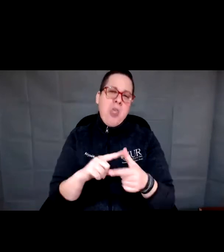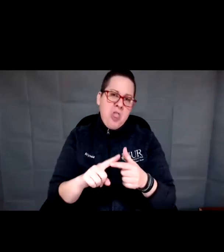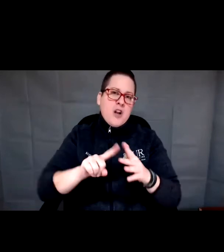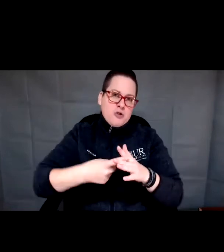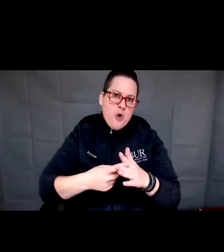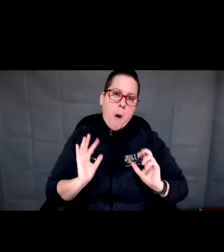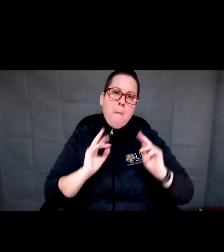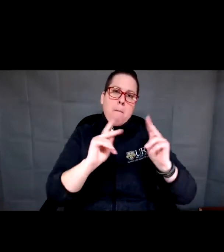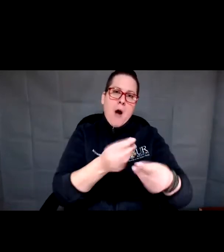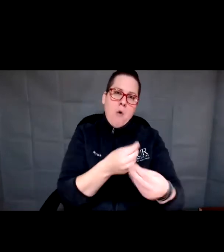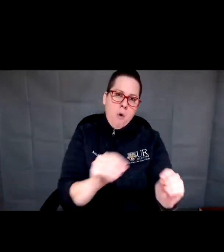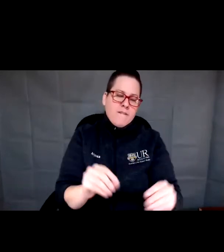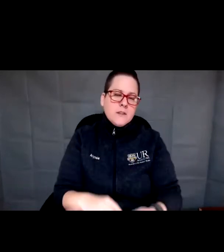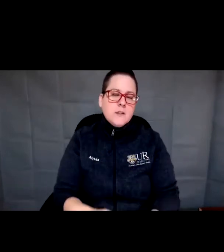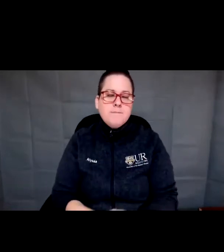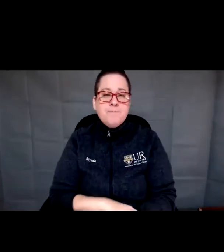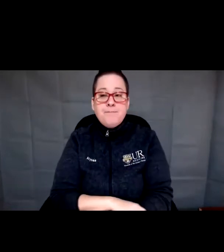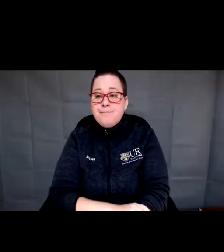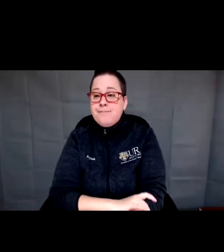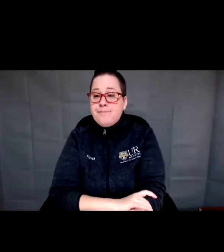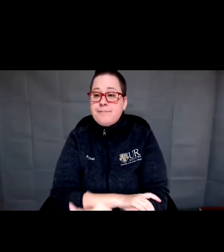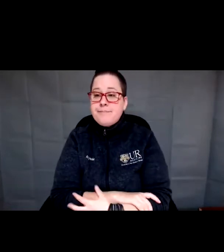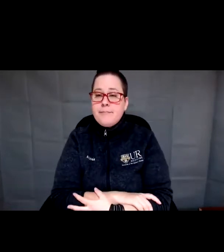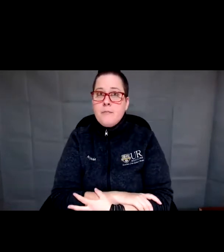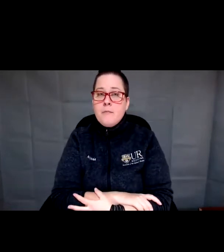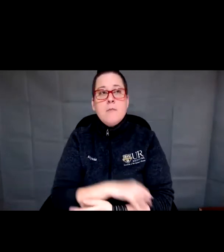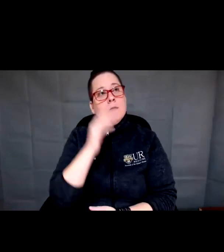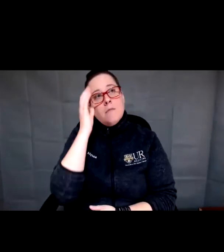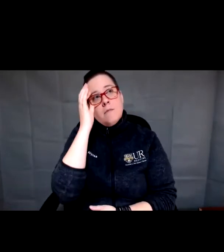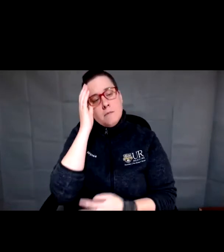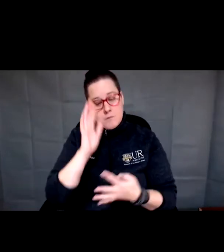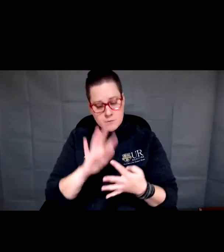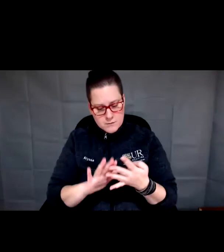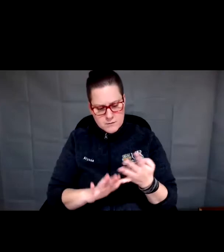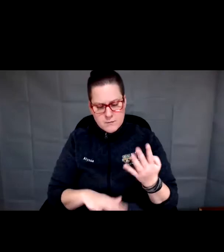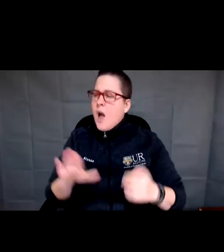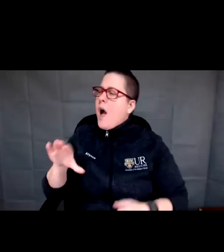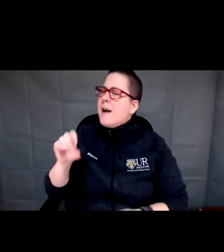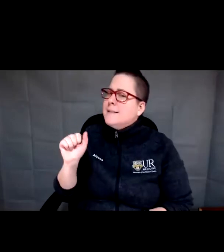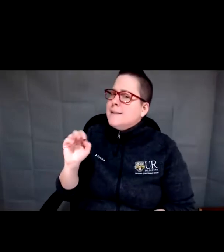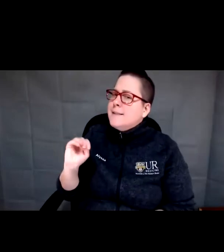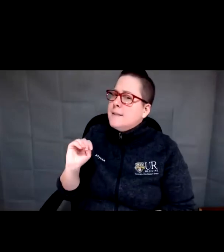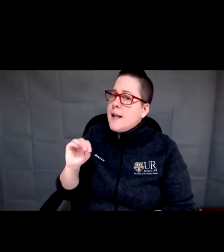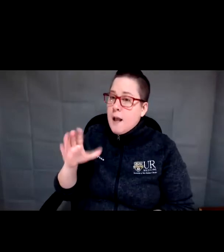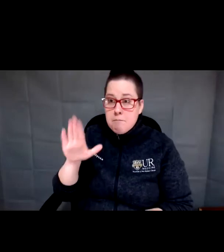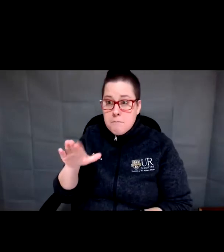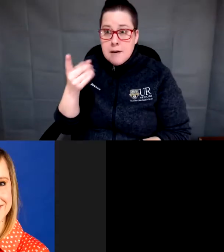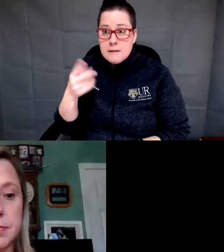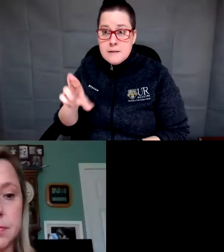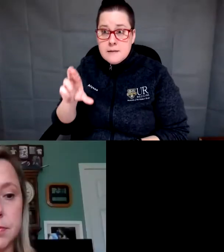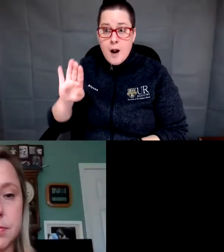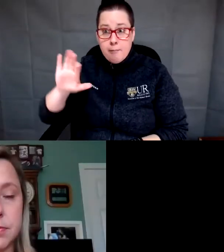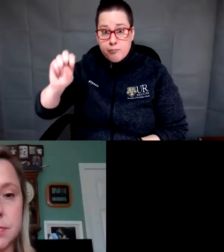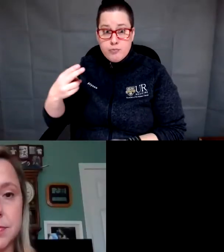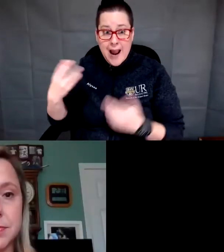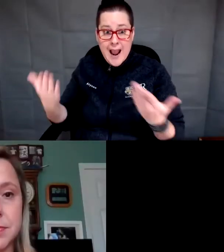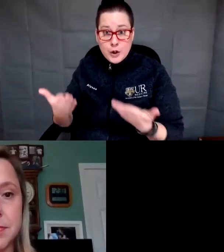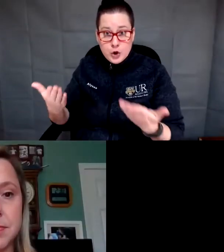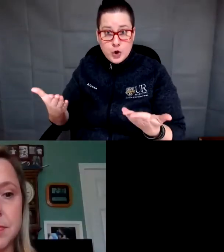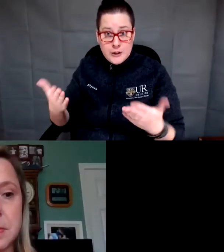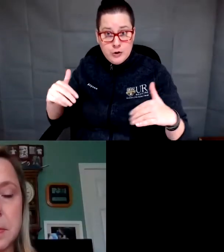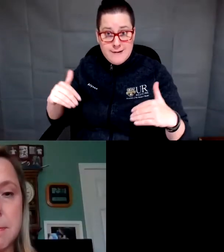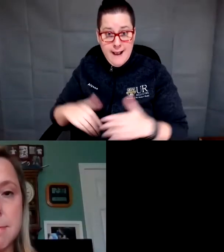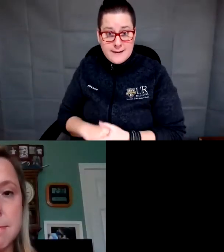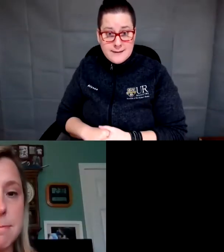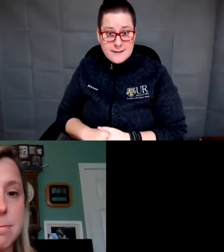well. And with that, I actually, Sam, do we have Dr. Branch? Is Dr. Branch here yet?